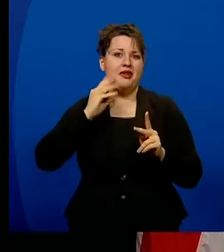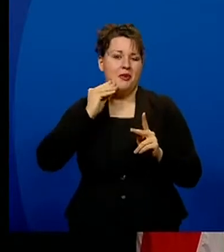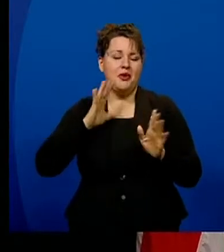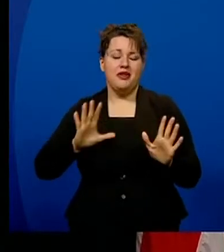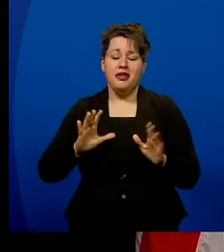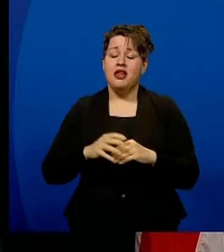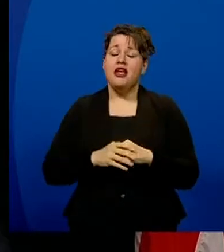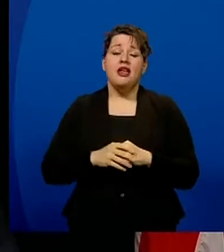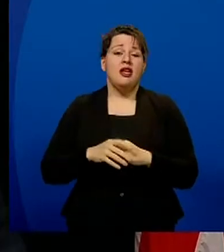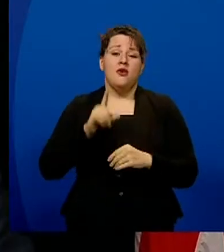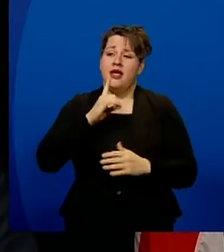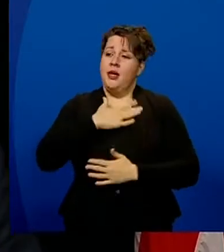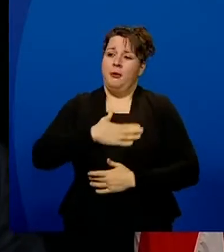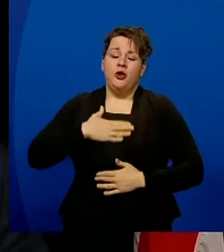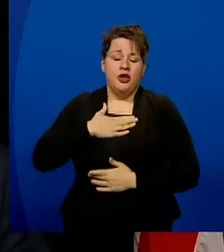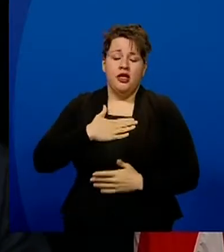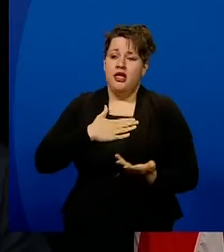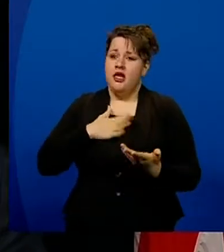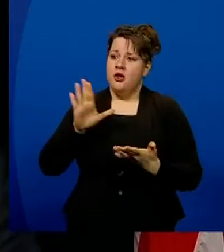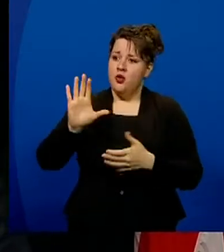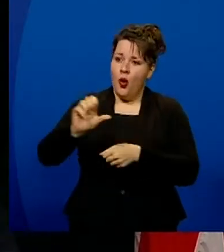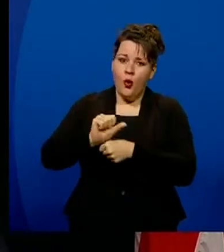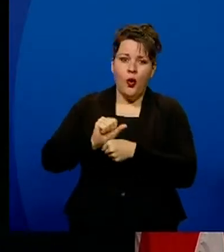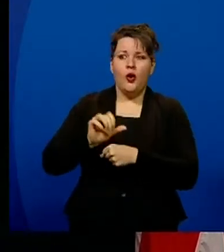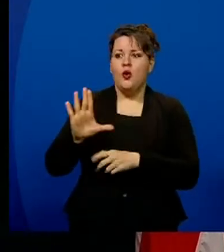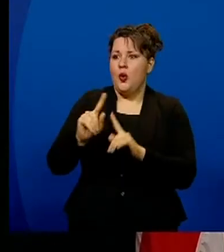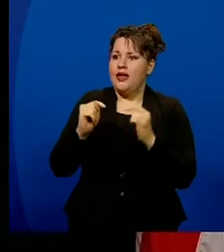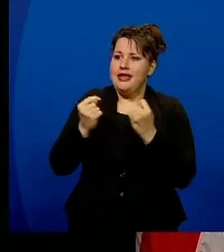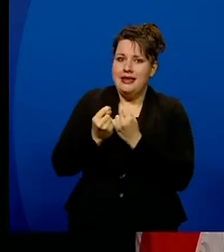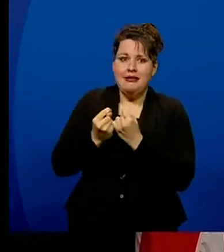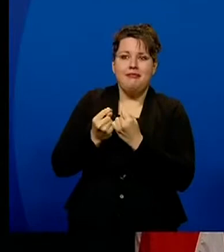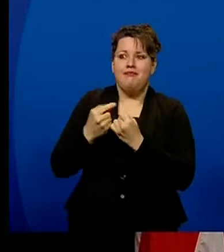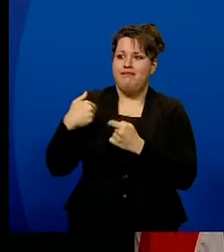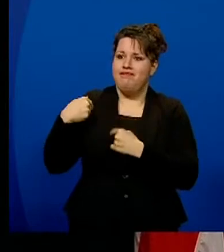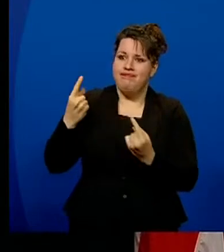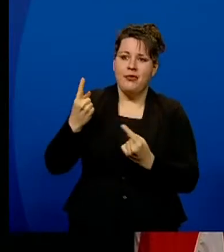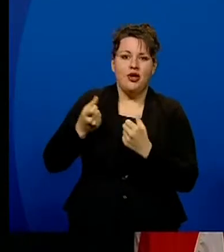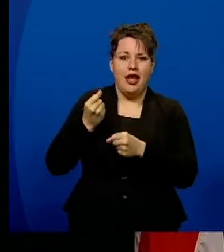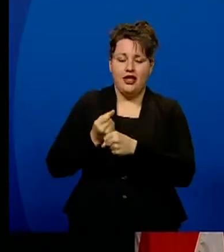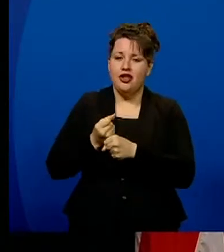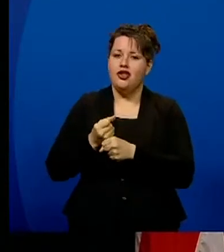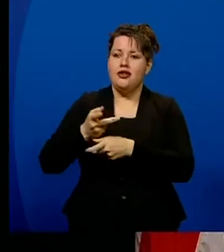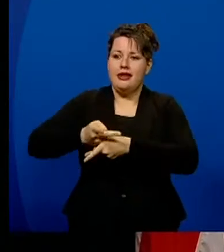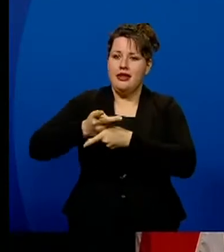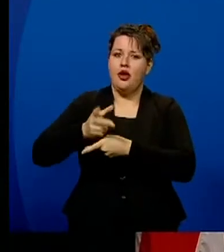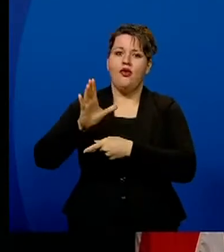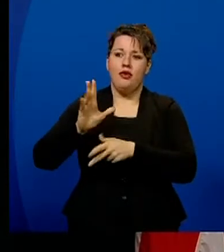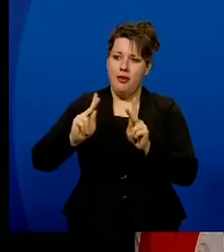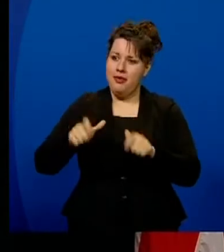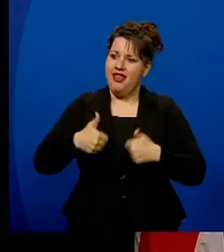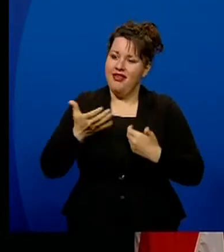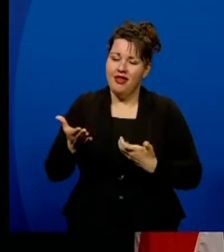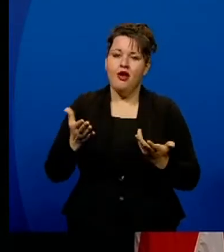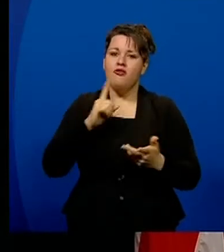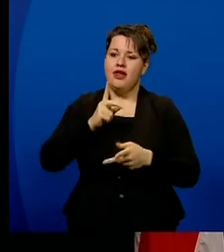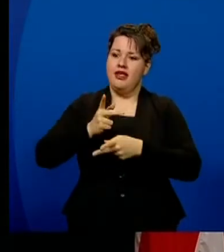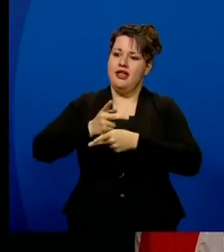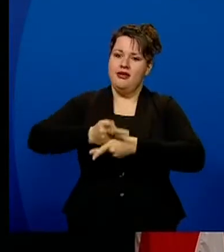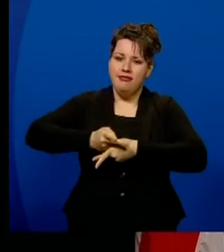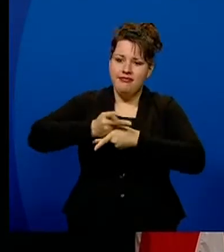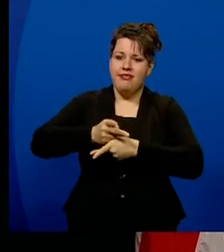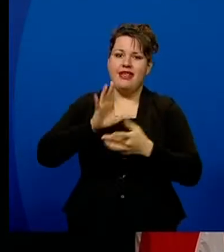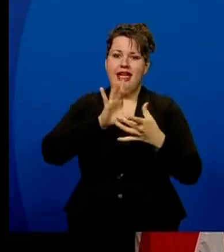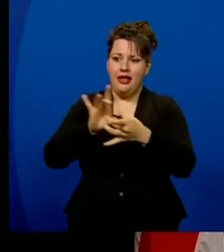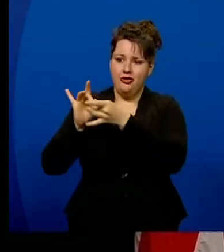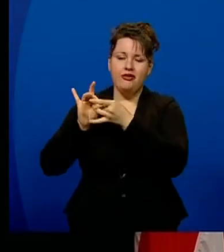just so appreciate the work that you and your team have done over the last year, caring for your residents and really maintaining those connections in the